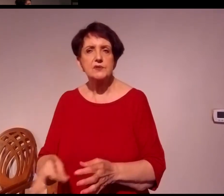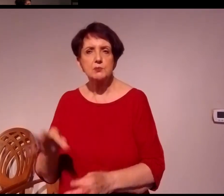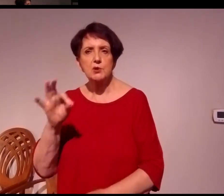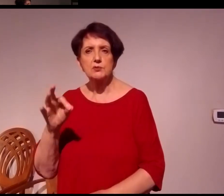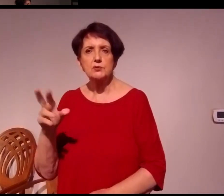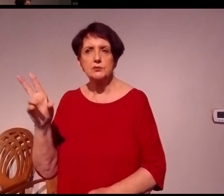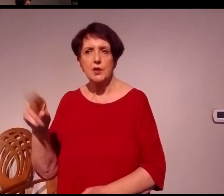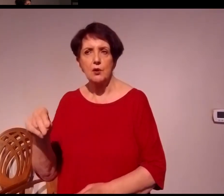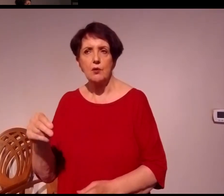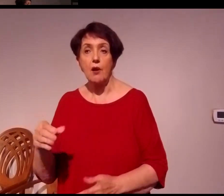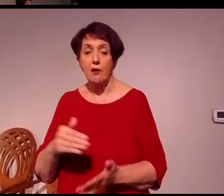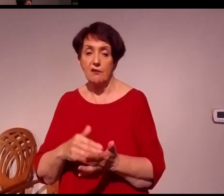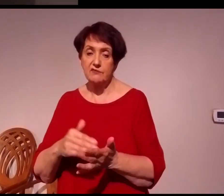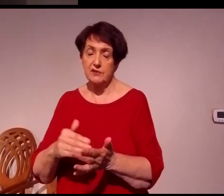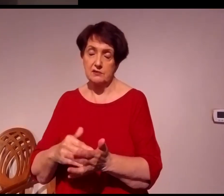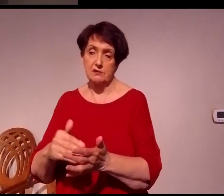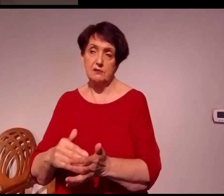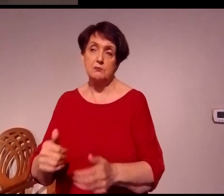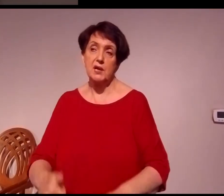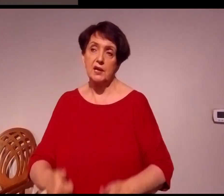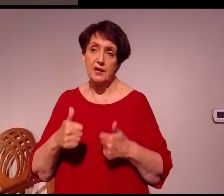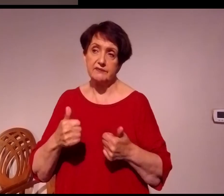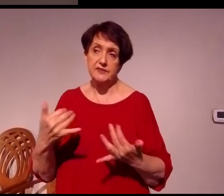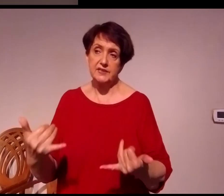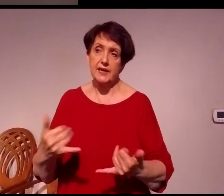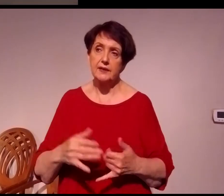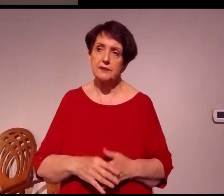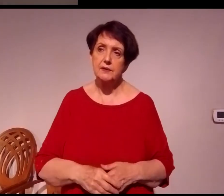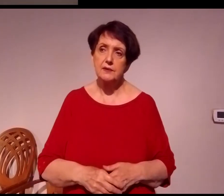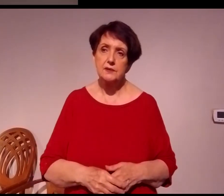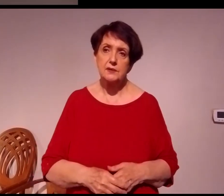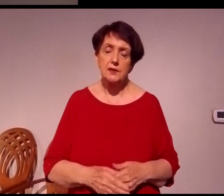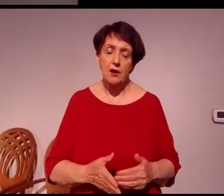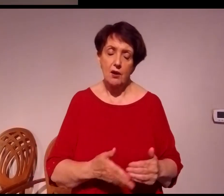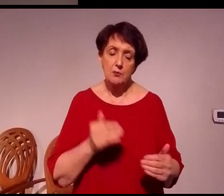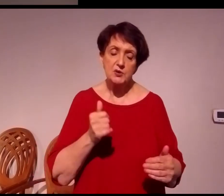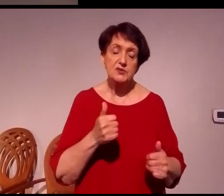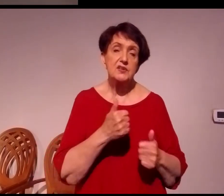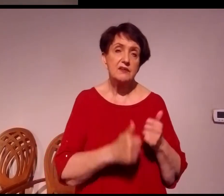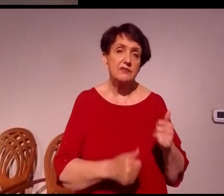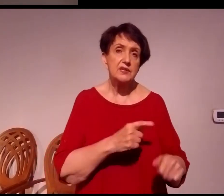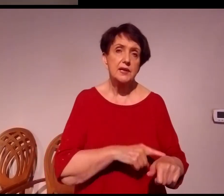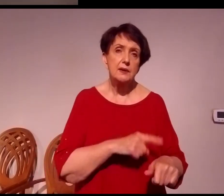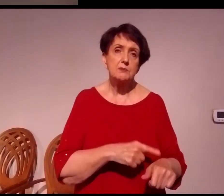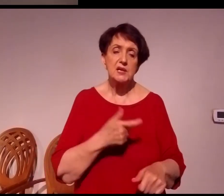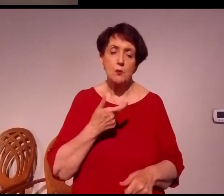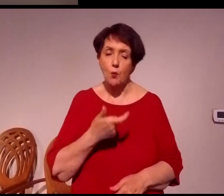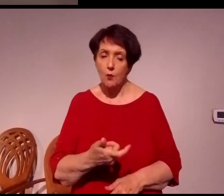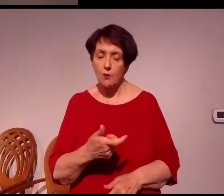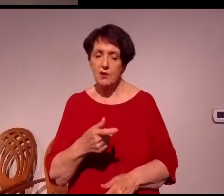life these days. Pretty much every time I look at the news.